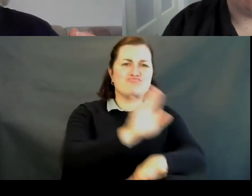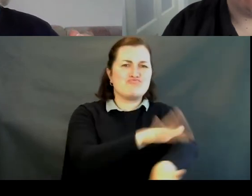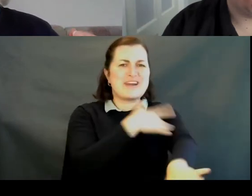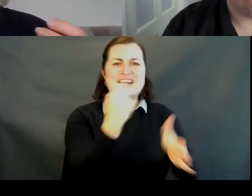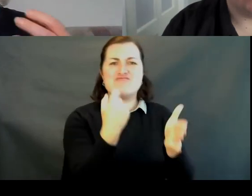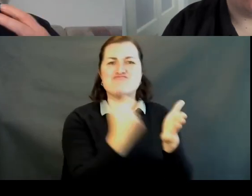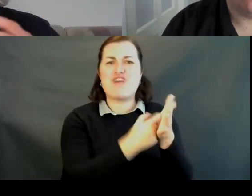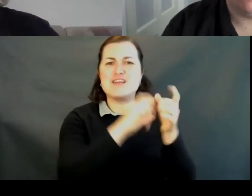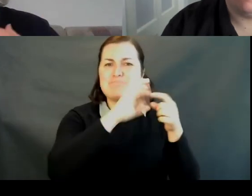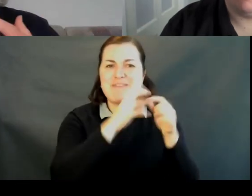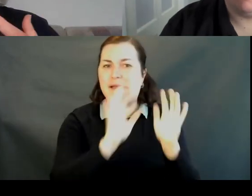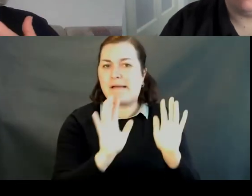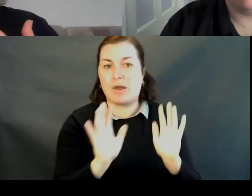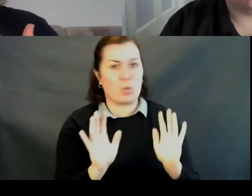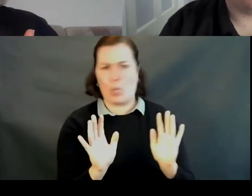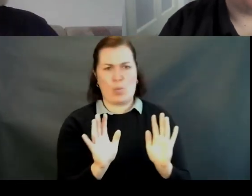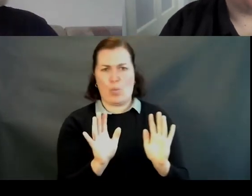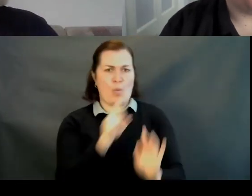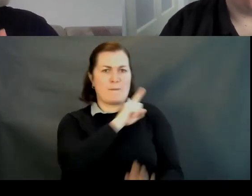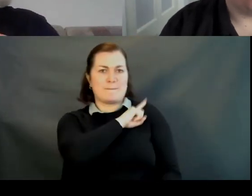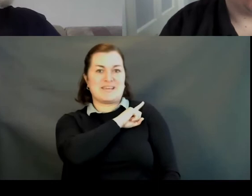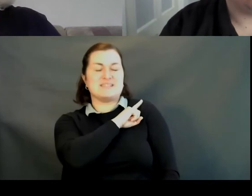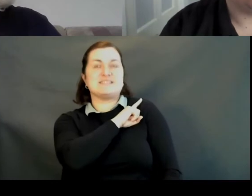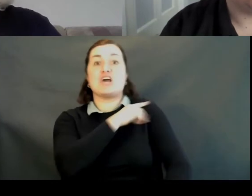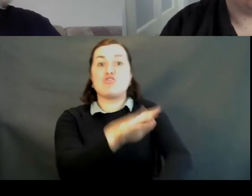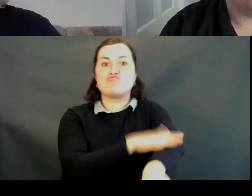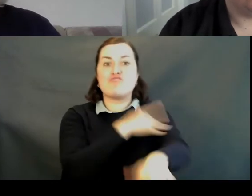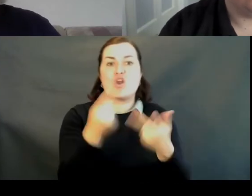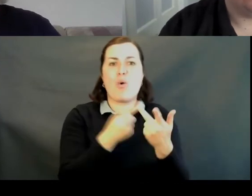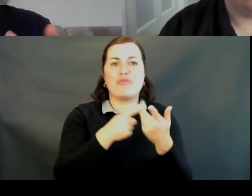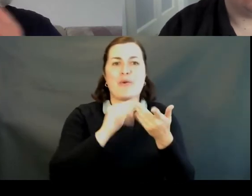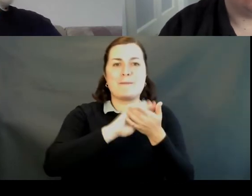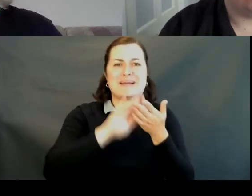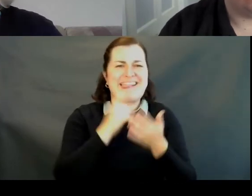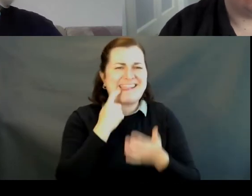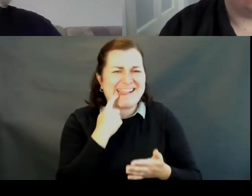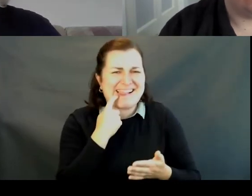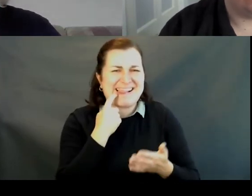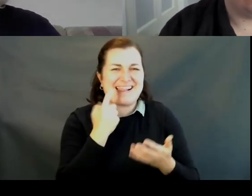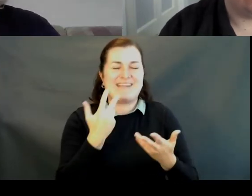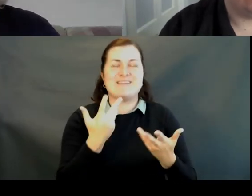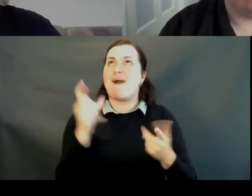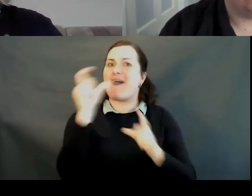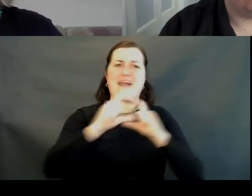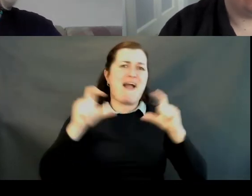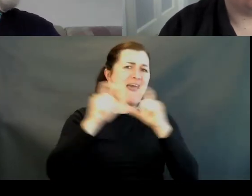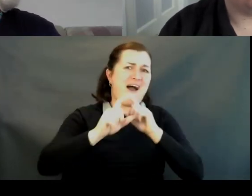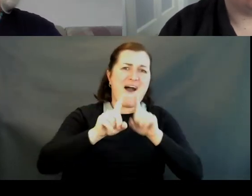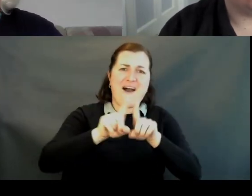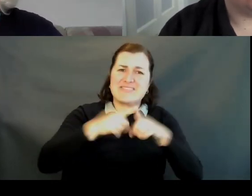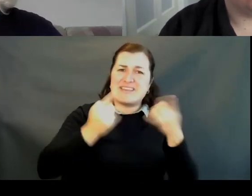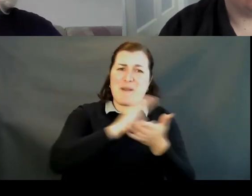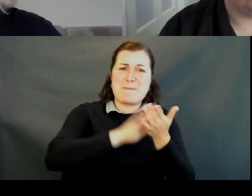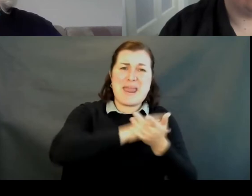Probably not, because green can also mean sour. It can mean so many different things. The colours mean so many different things. And we